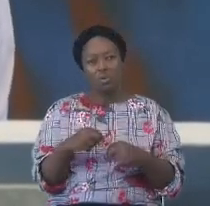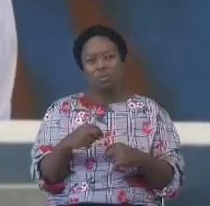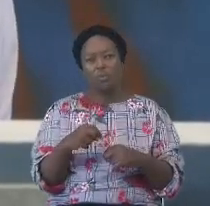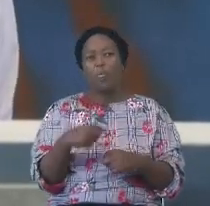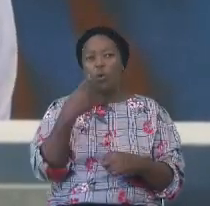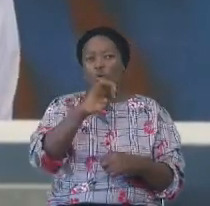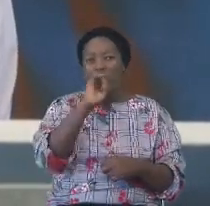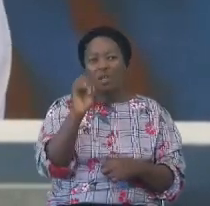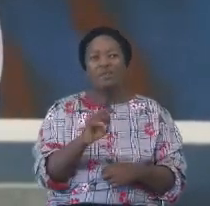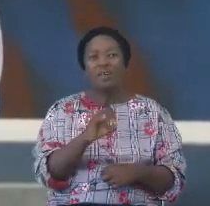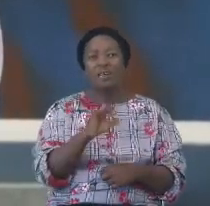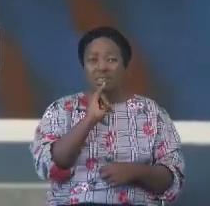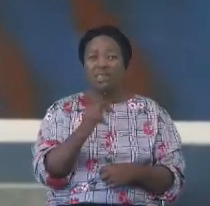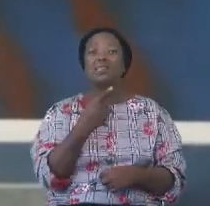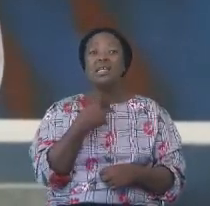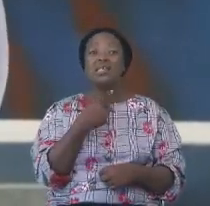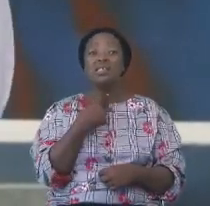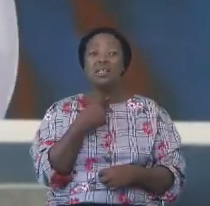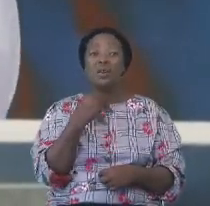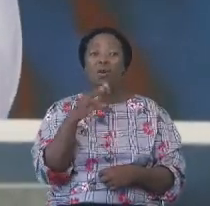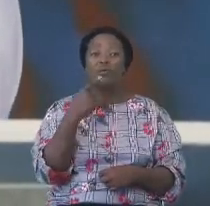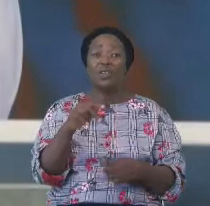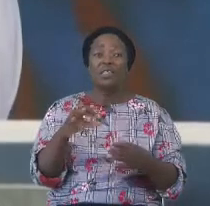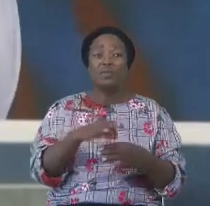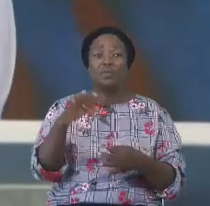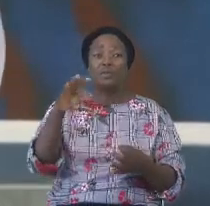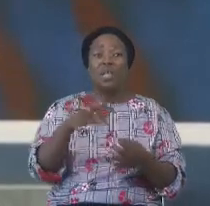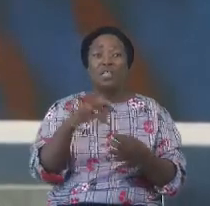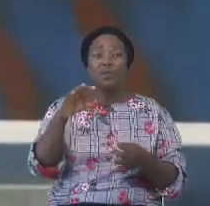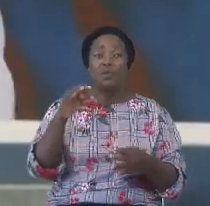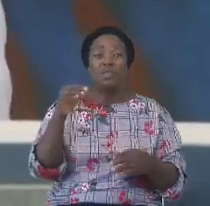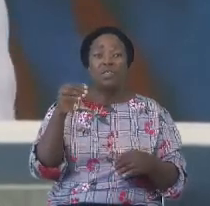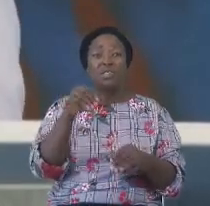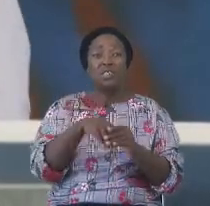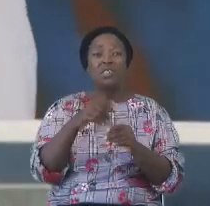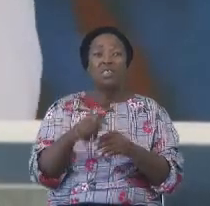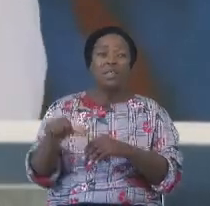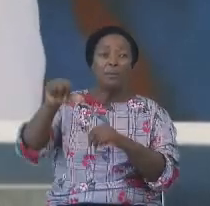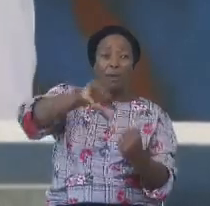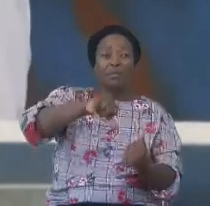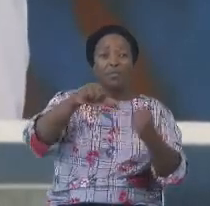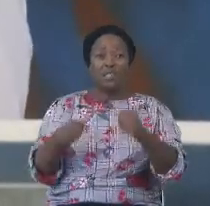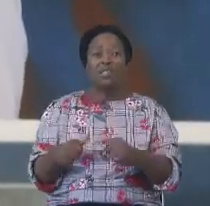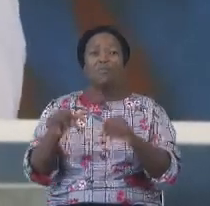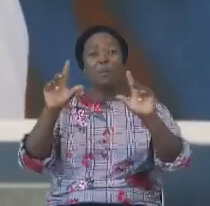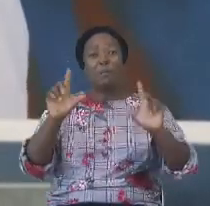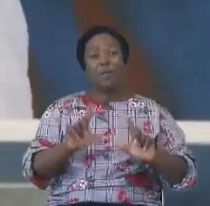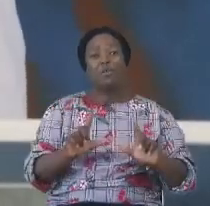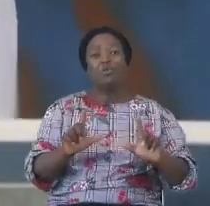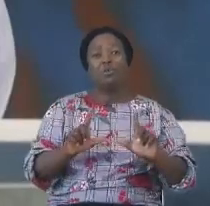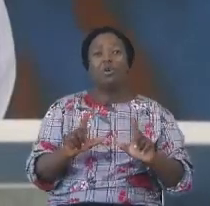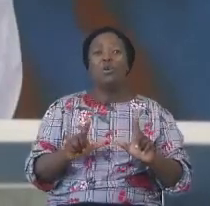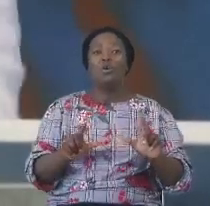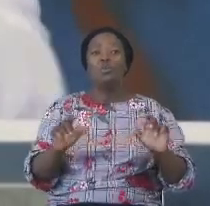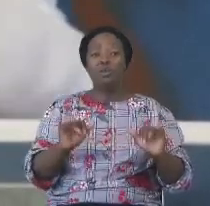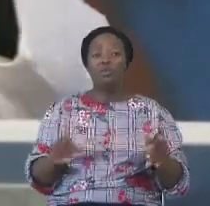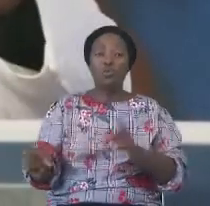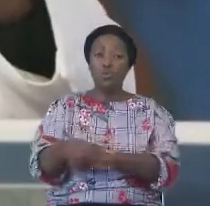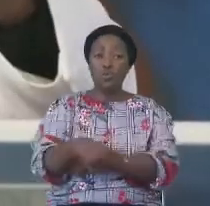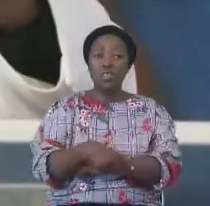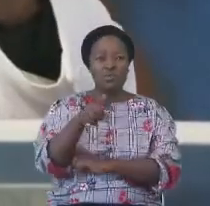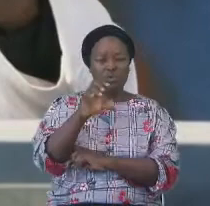of righteousness, purity, holiness, you can come. Whosoever is thirsty of the Spirit in